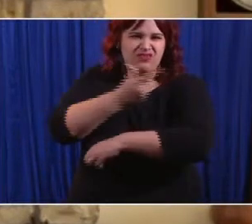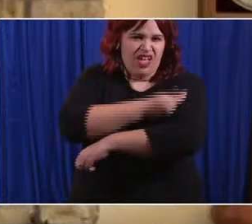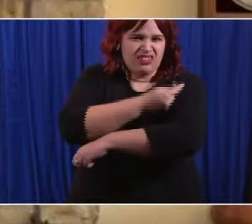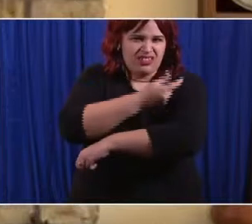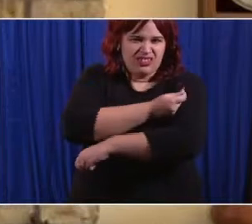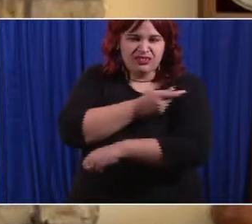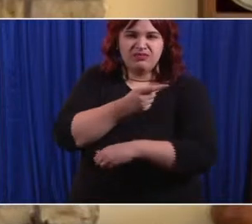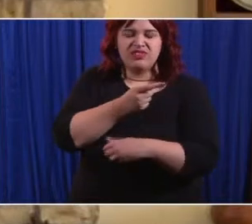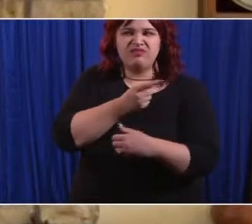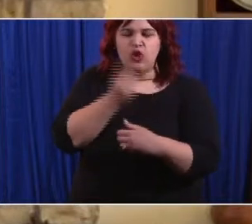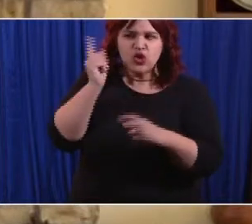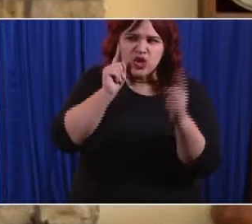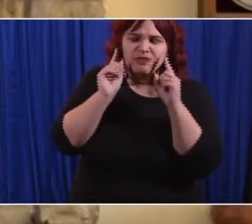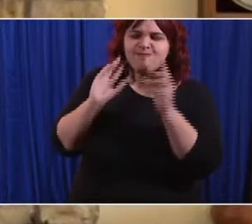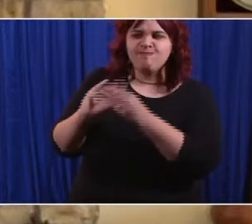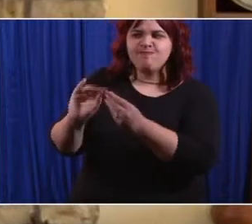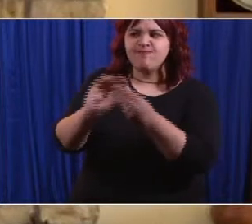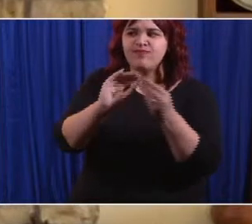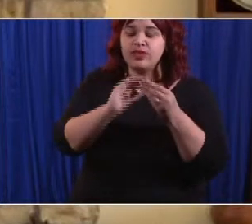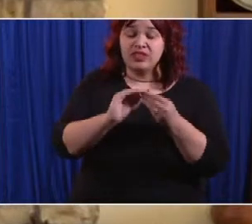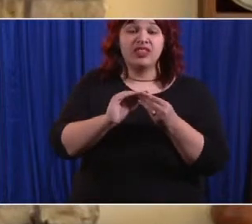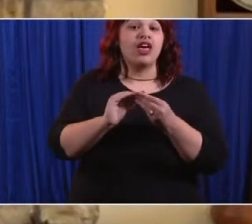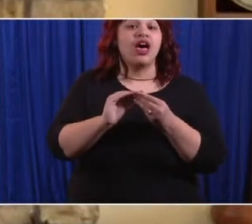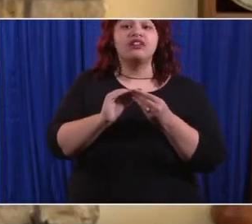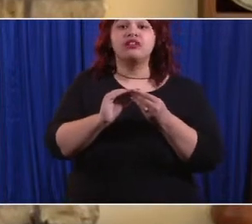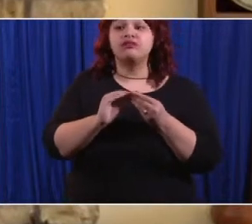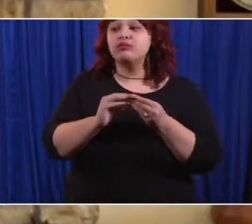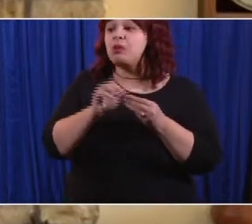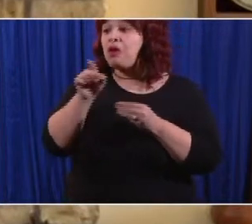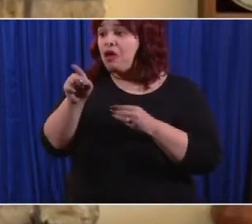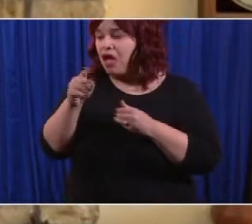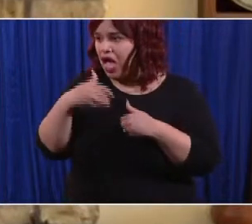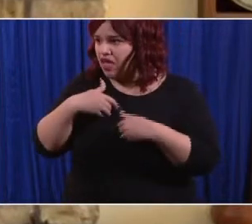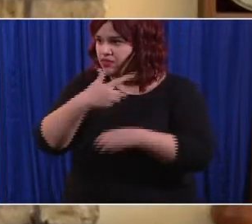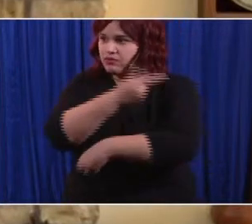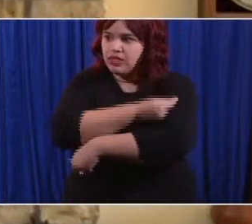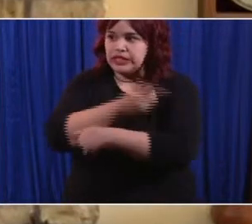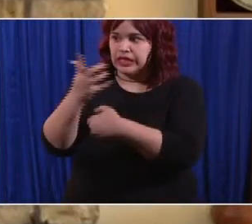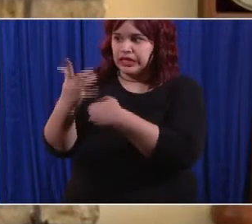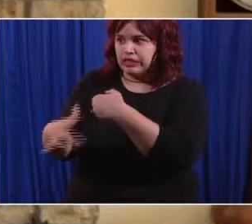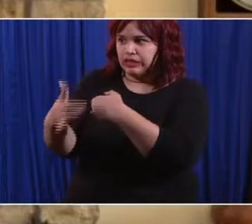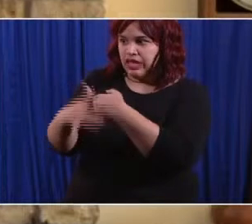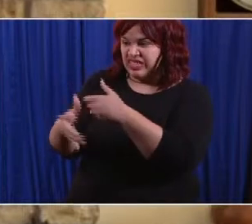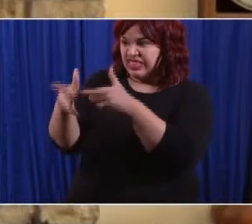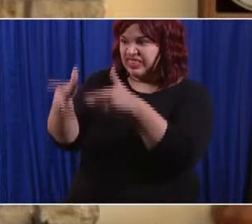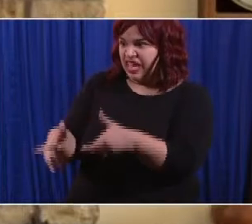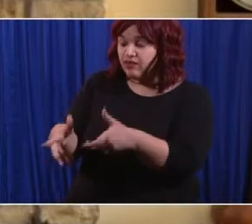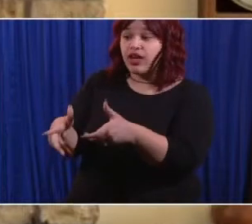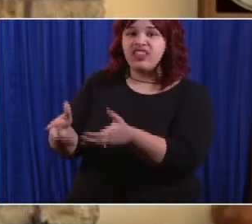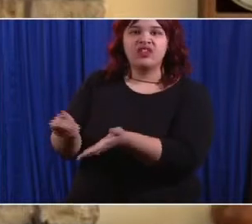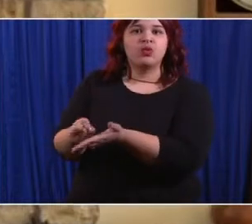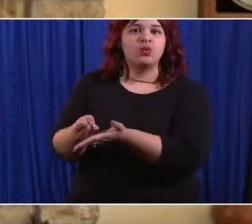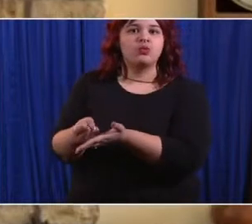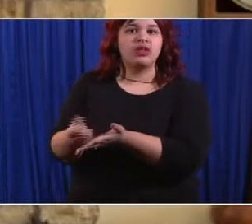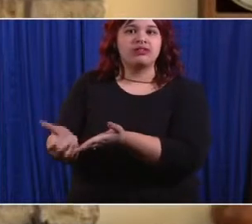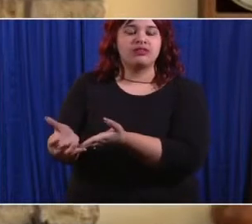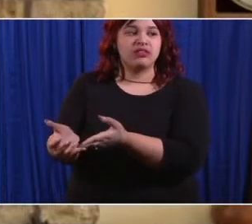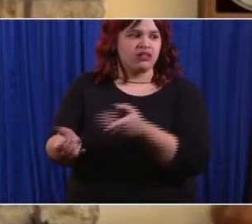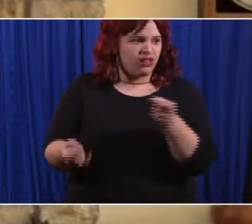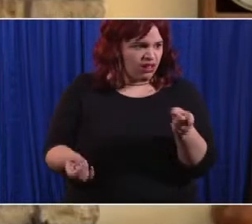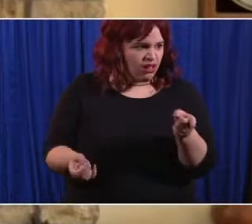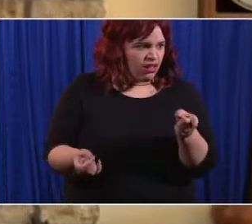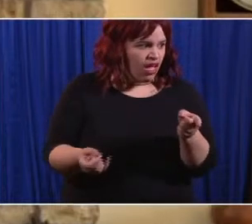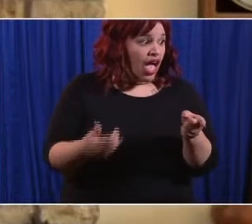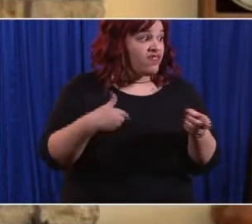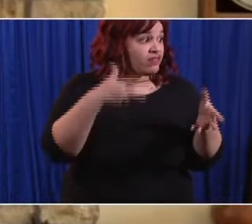hearing people say that shots are being wasted. Is there any way that you are tracking that to see